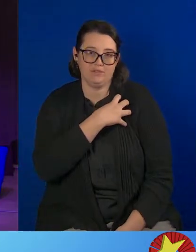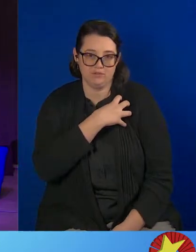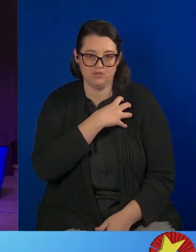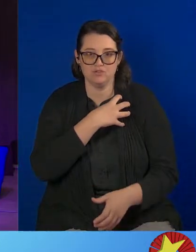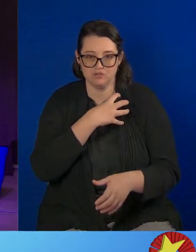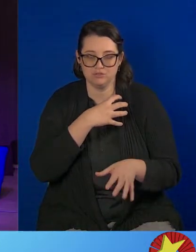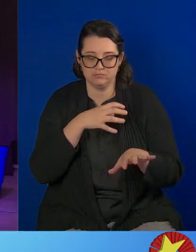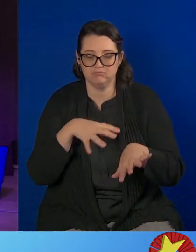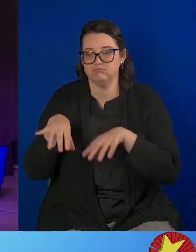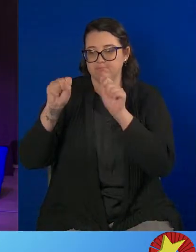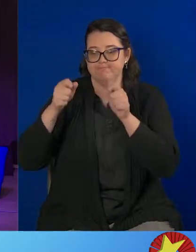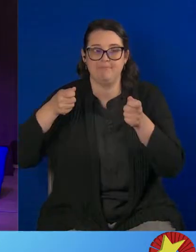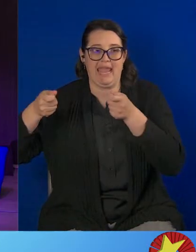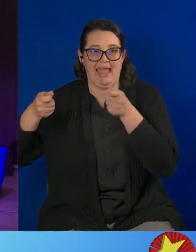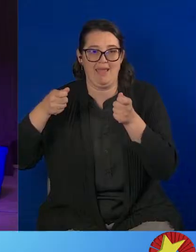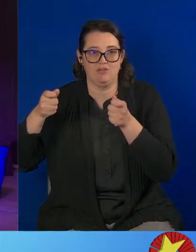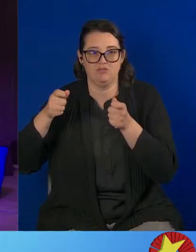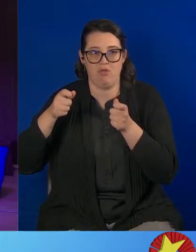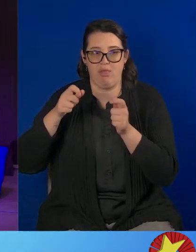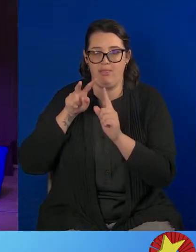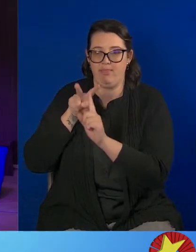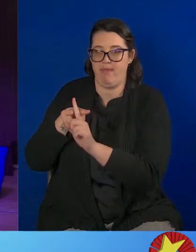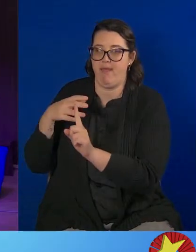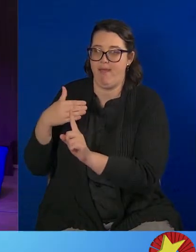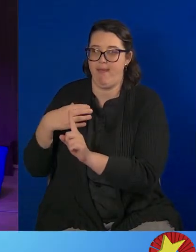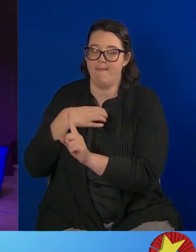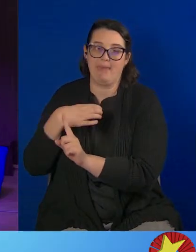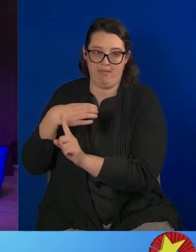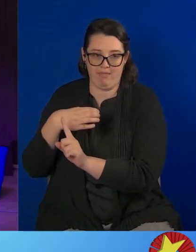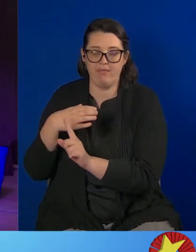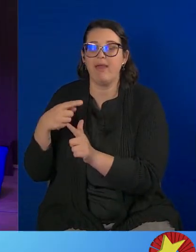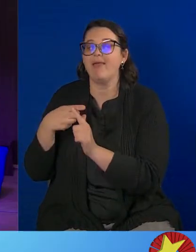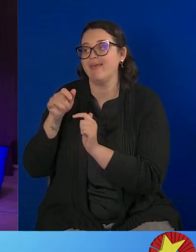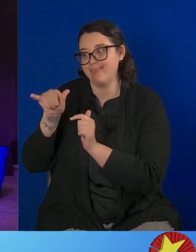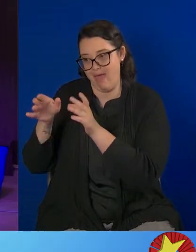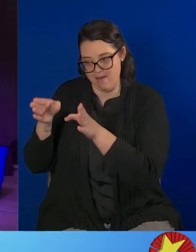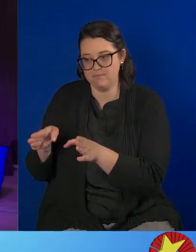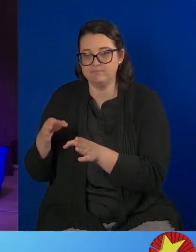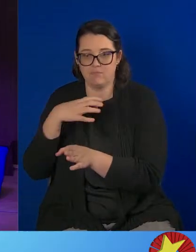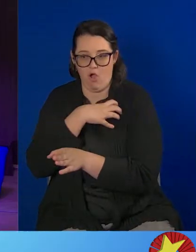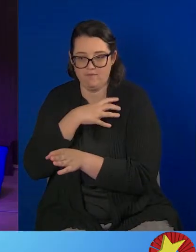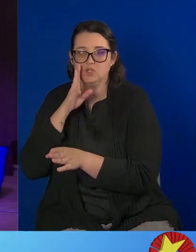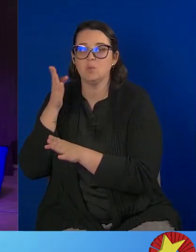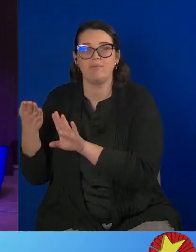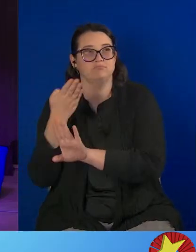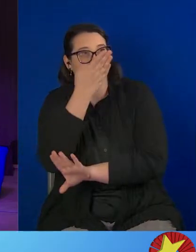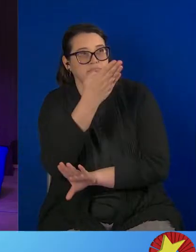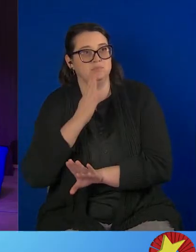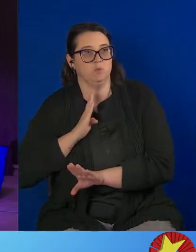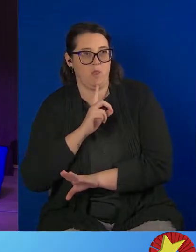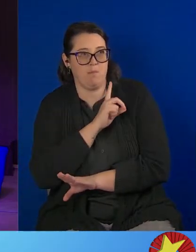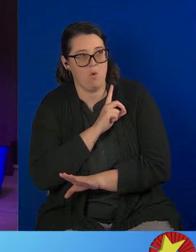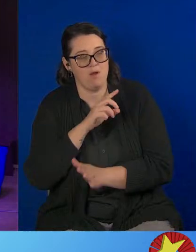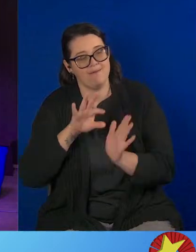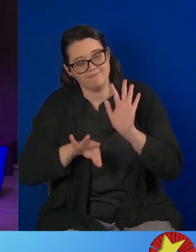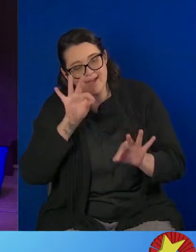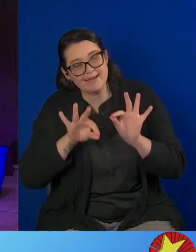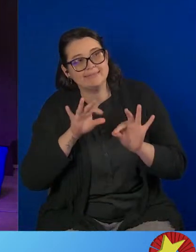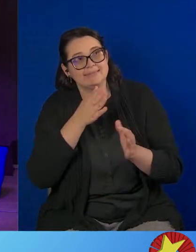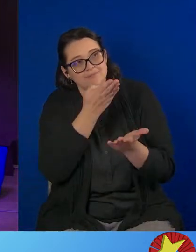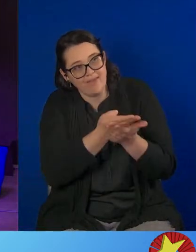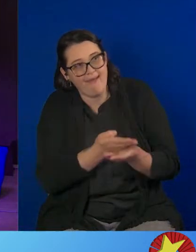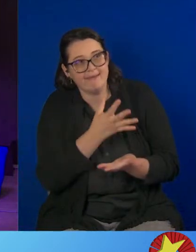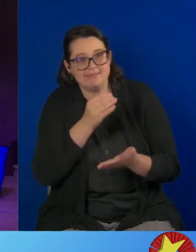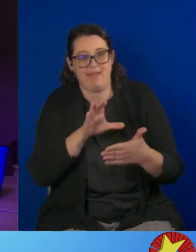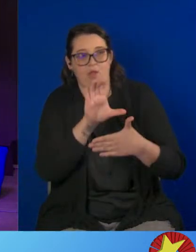appeal, who will then submit to the board findings of fact and conclusion. I